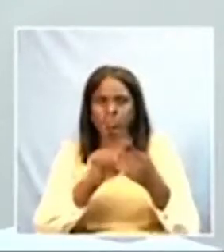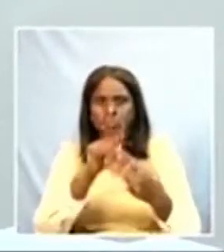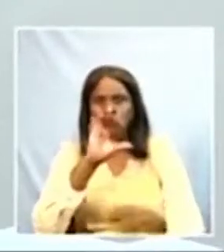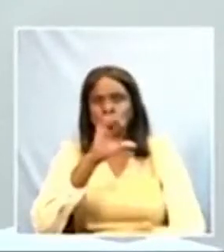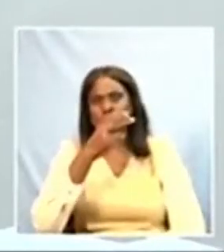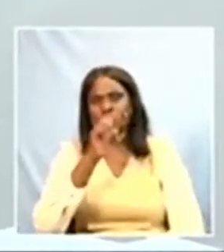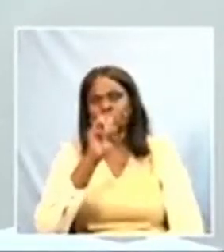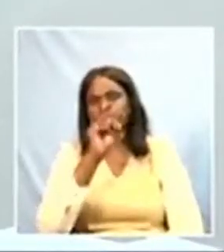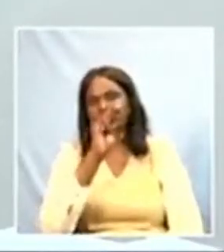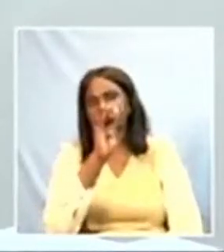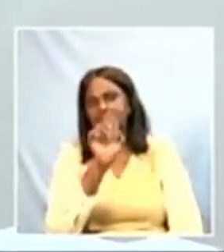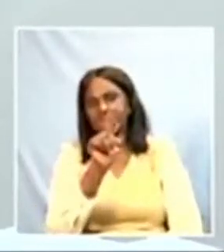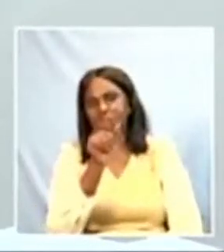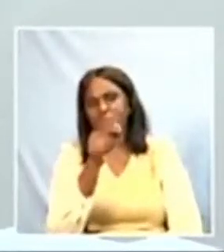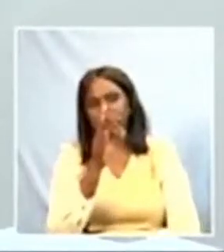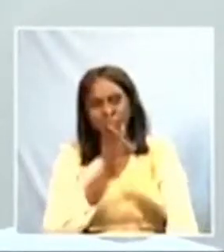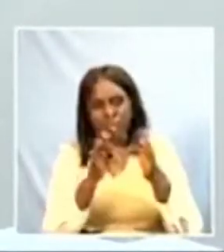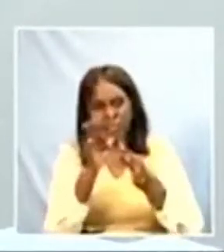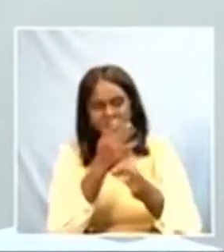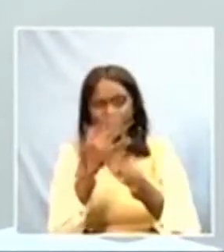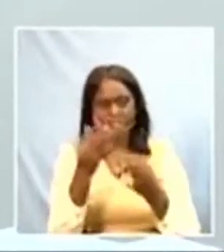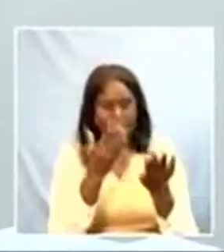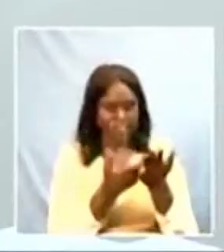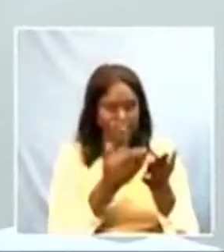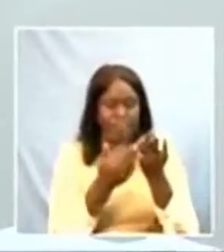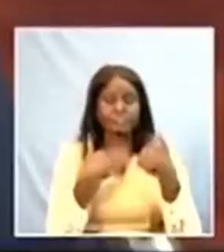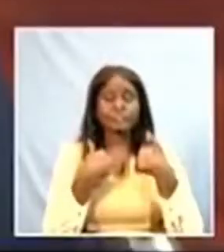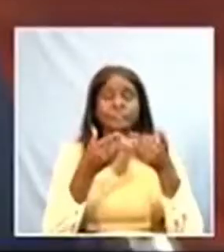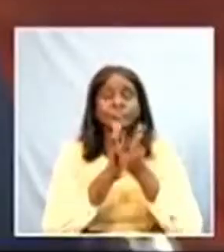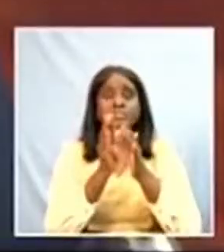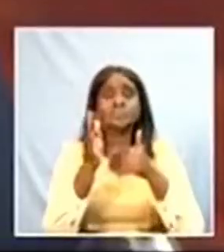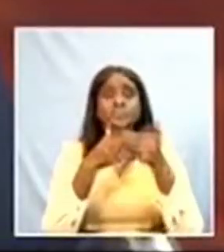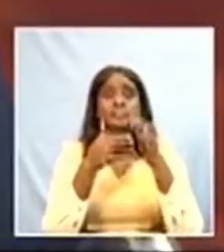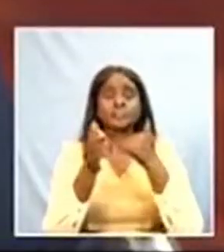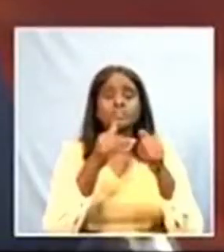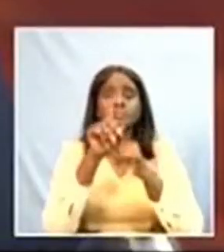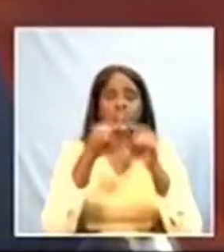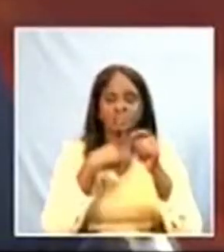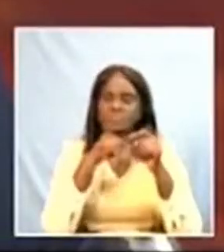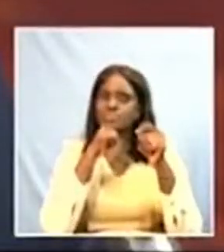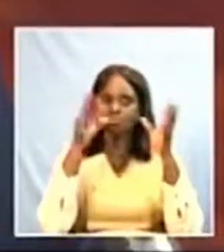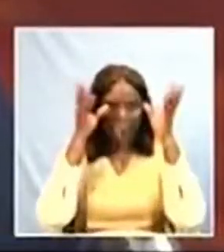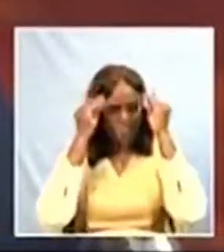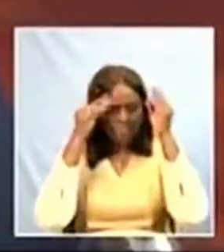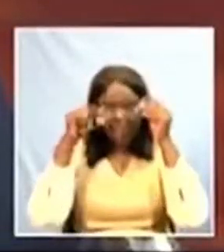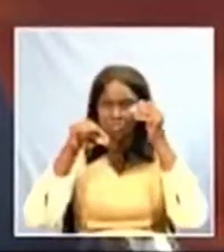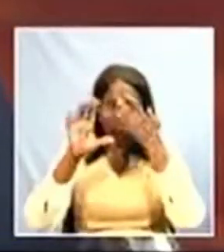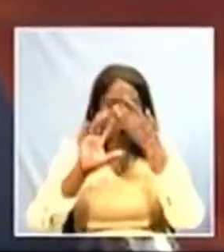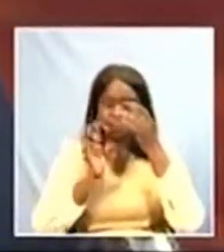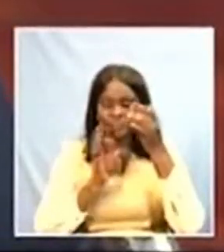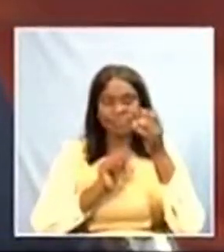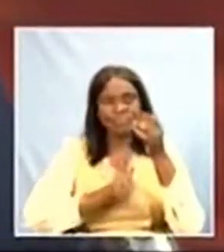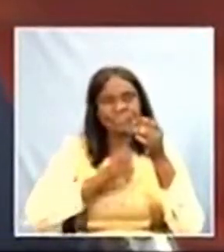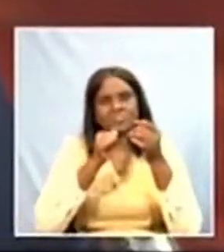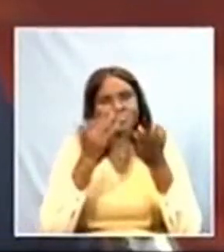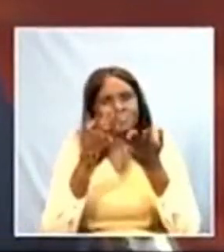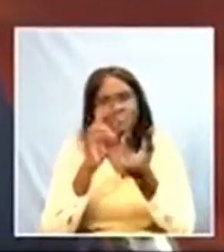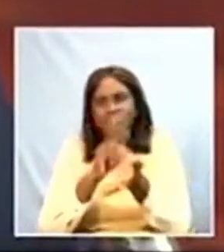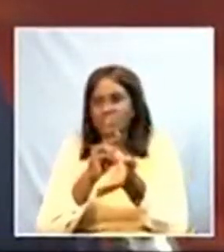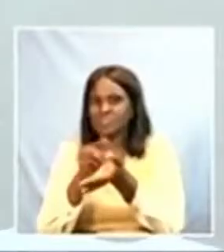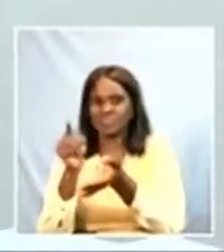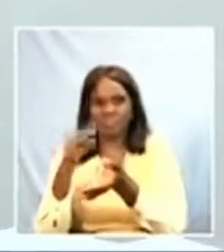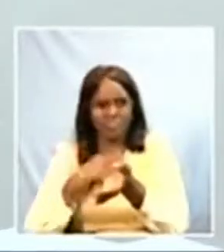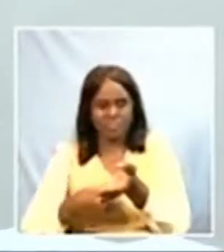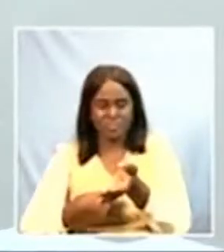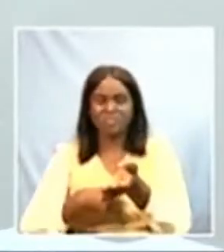Chembe. You want to justify things. Here I've asked a simple question. Me, I'm not a technically qualified. We are not. Maybe Dr. Mwanza in